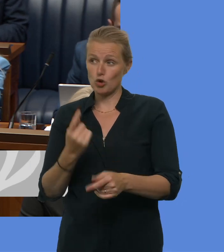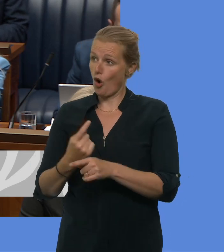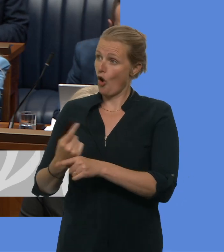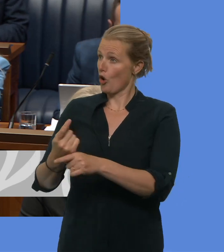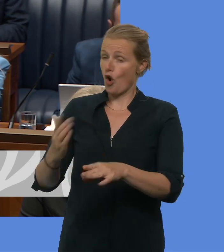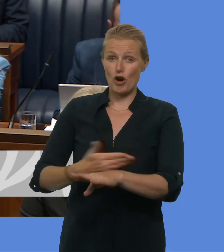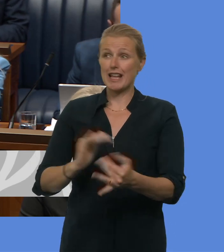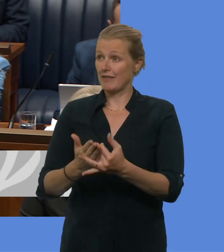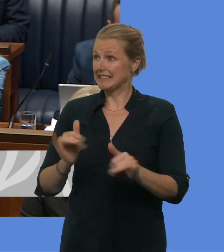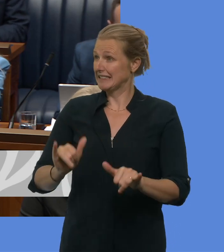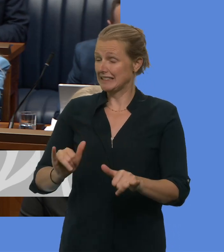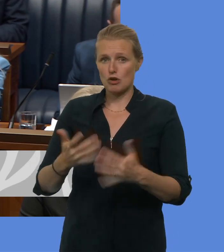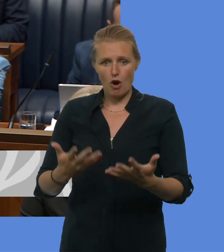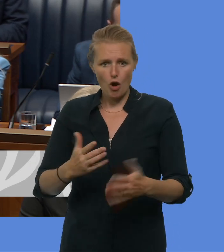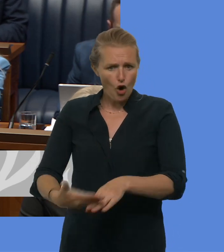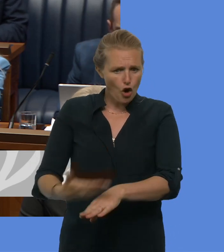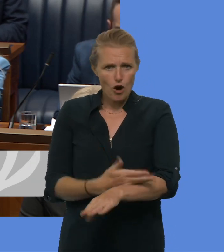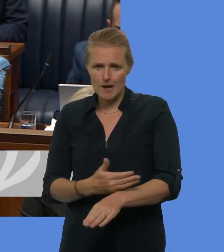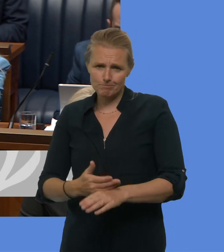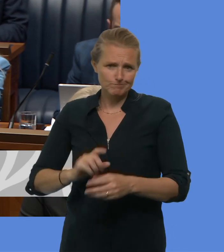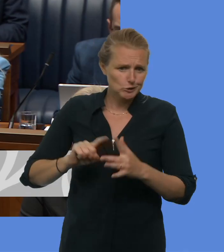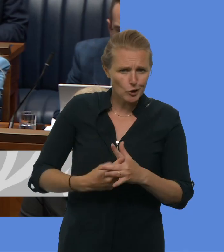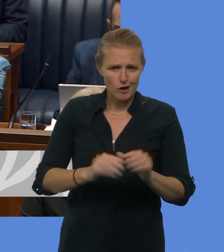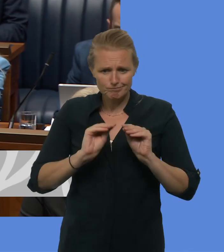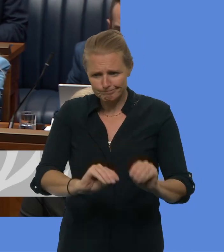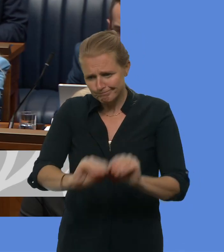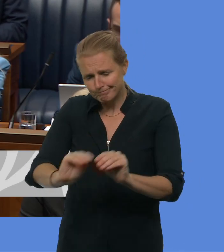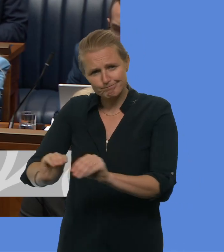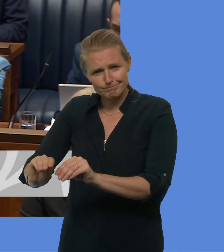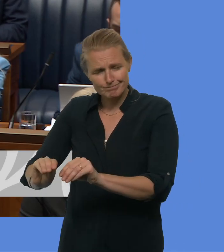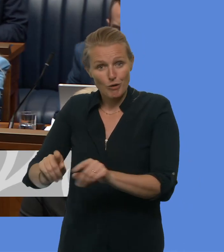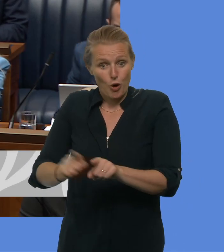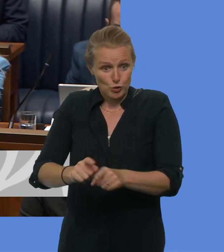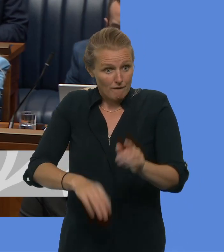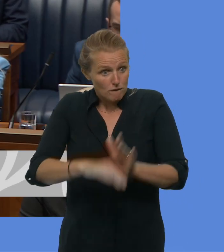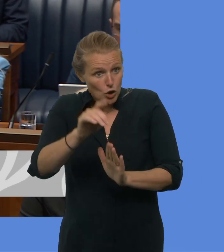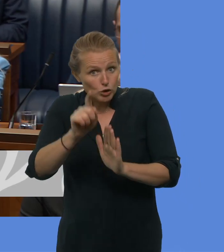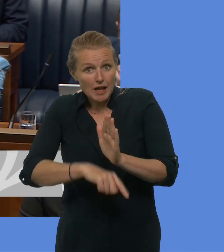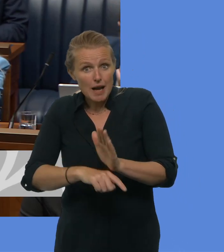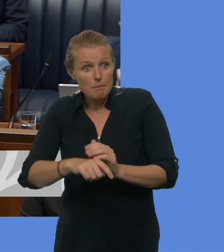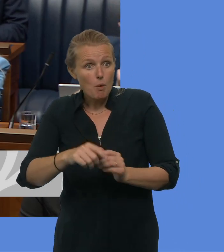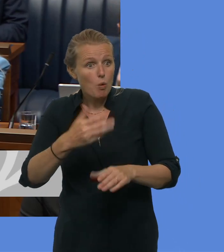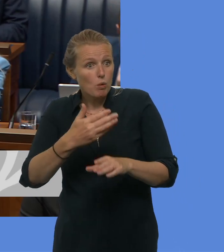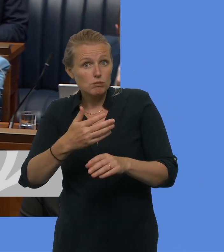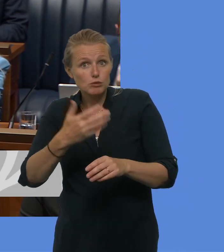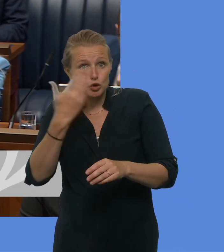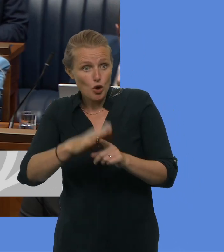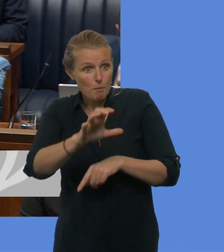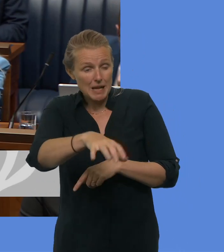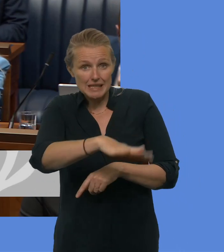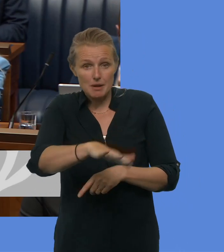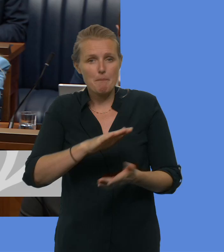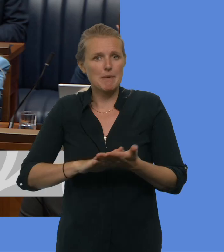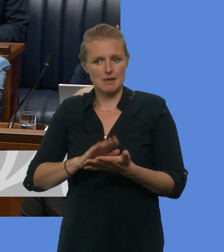into practice. Now we are, but it also enables families to take those decisions around the workforce, and